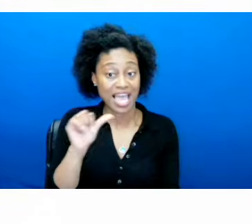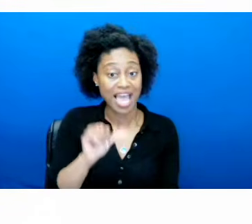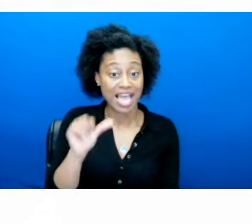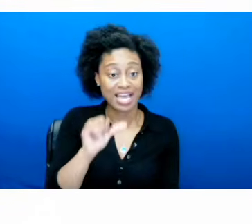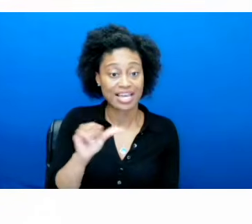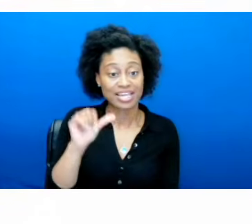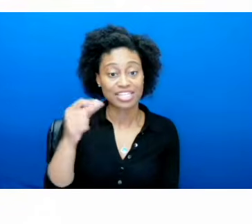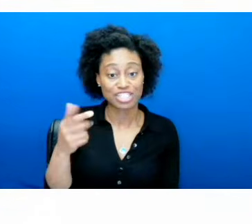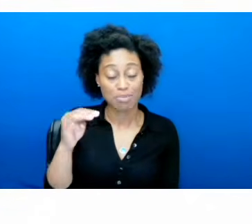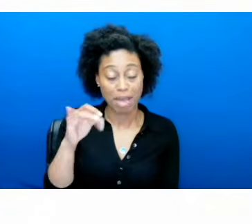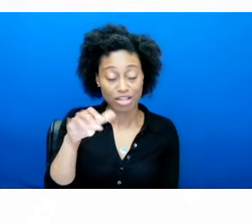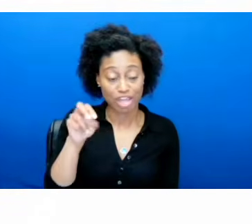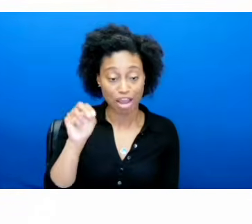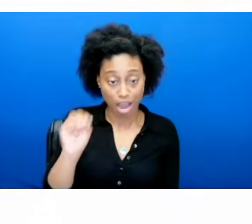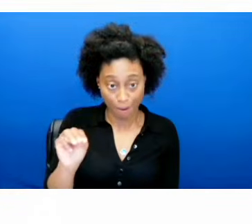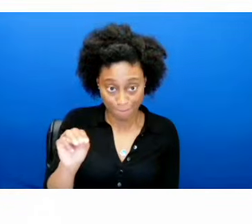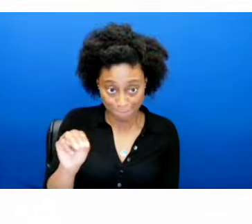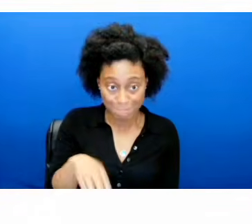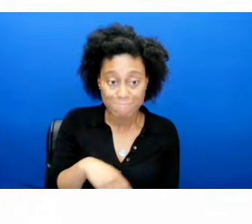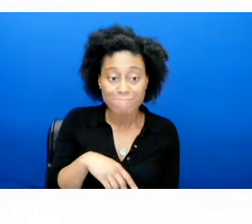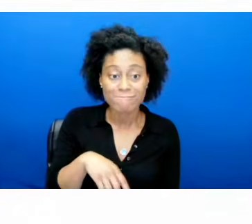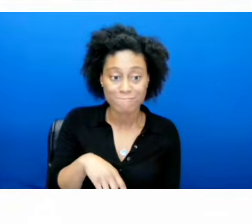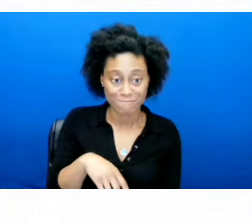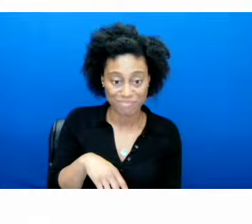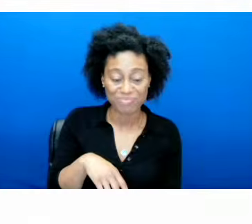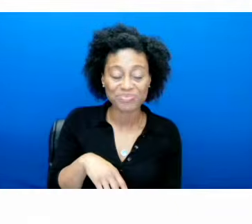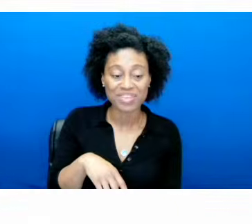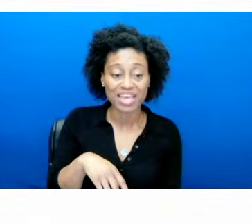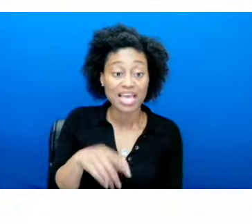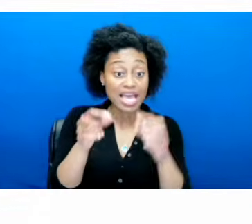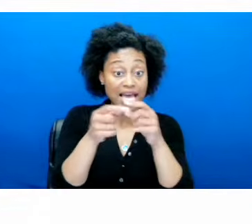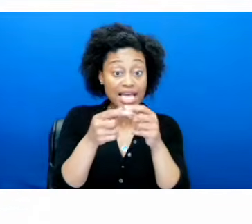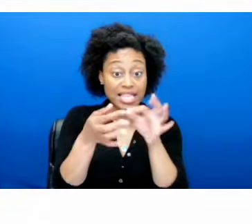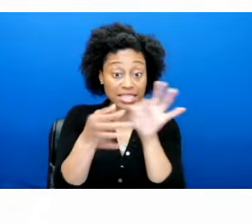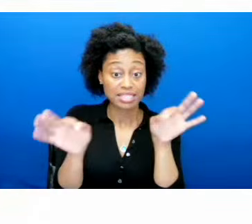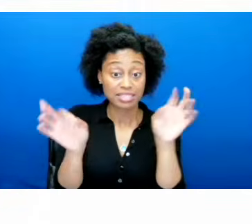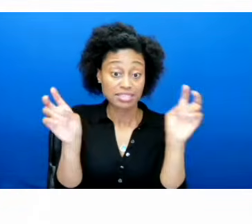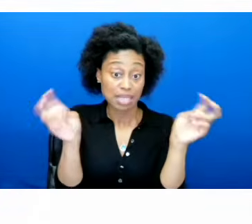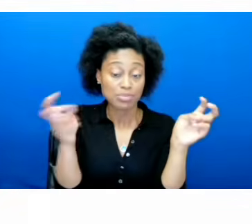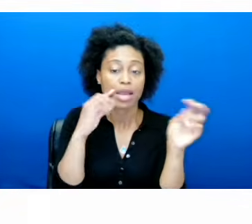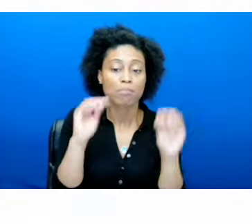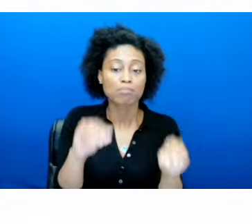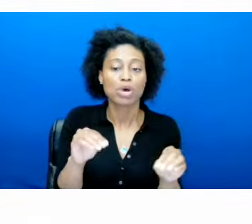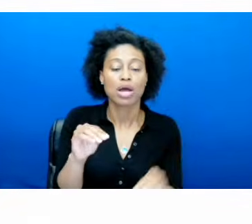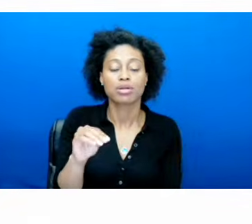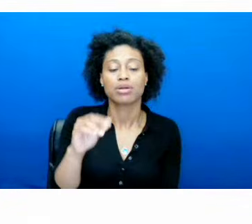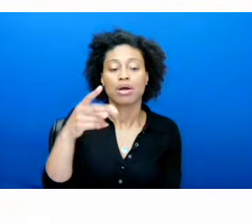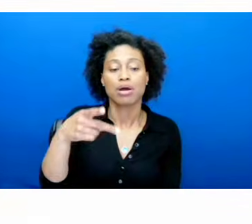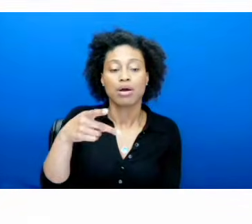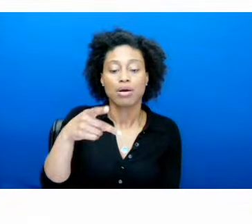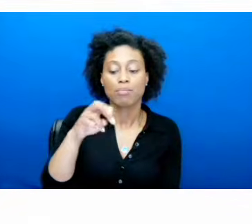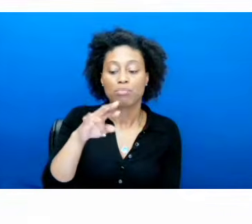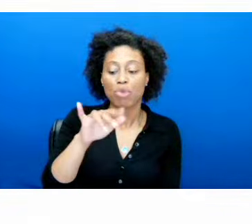at gmail.com. And in the subject, put prize winner.